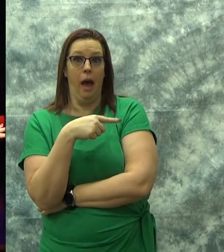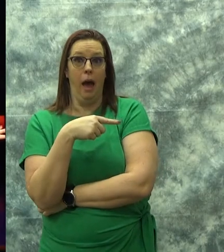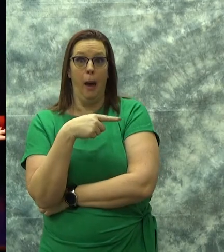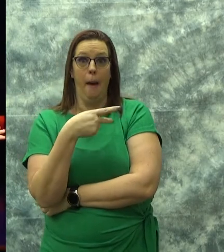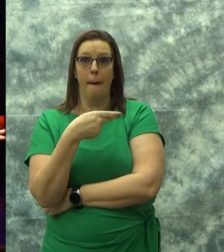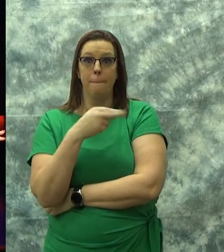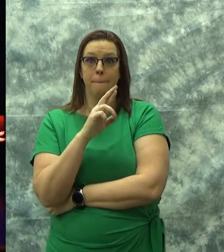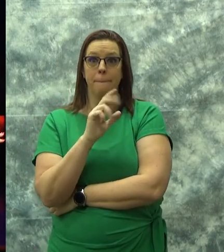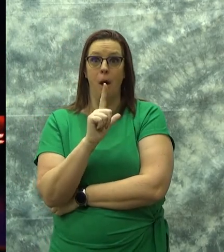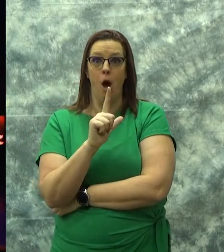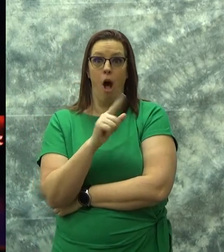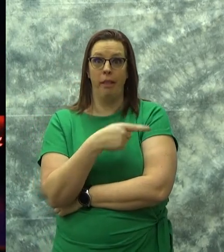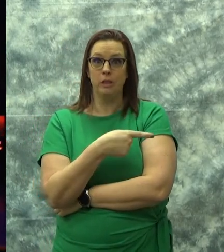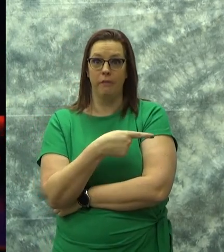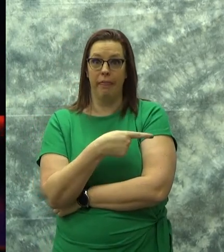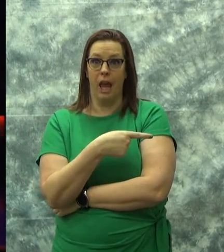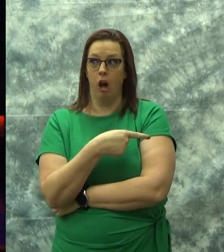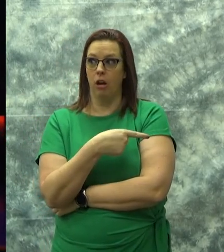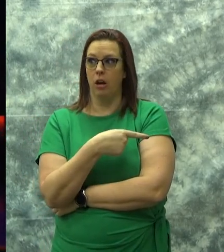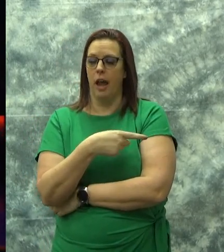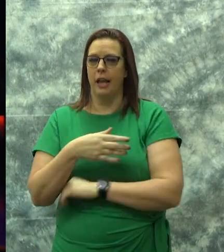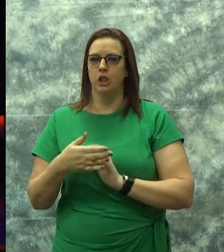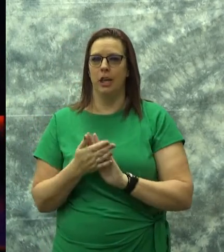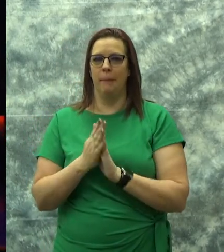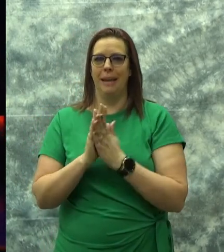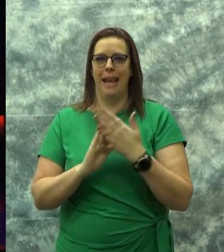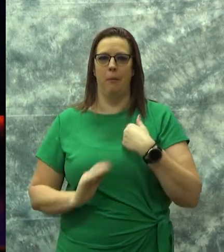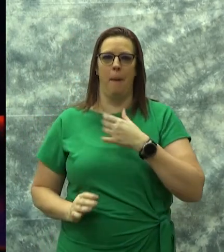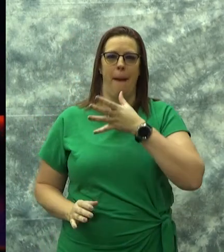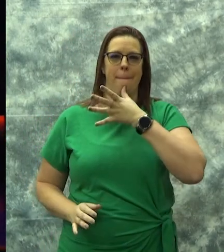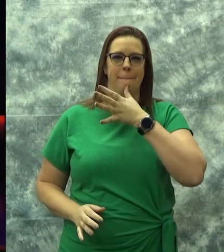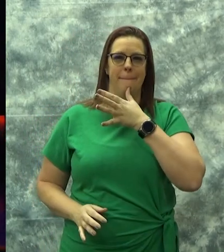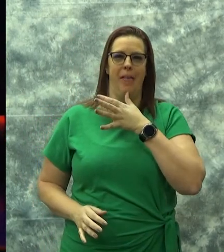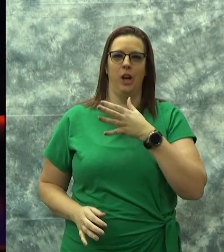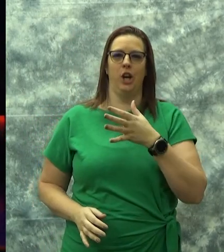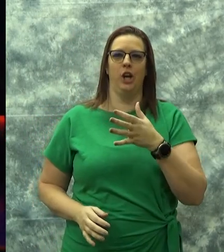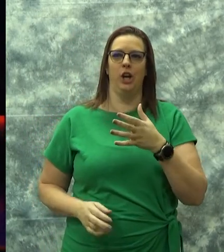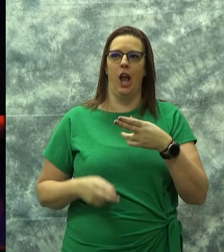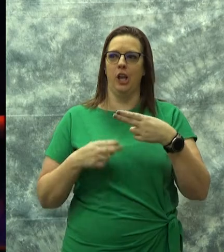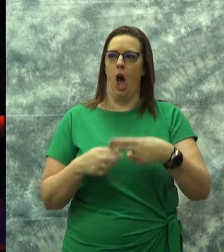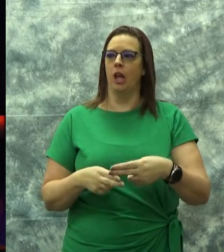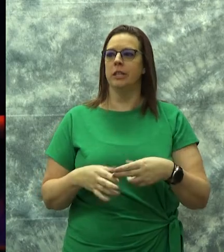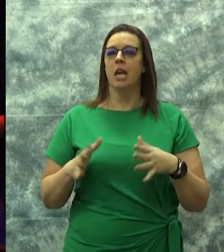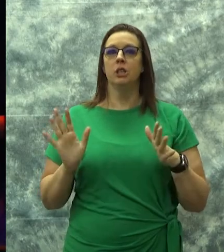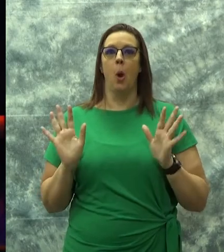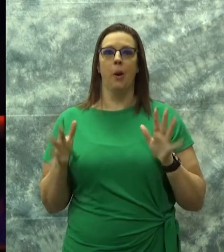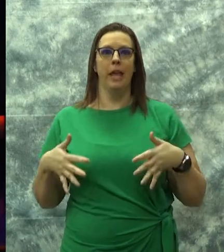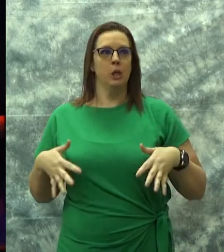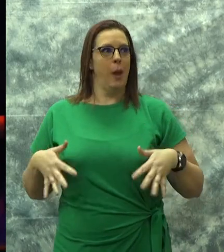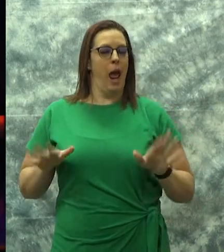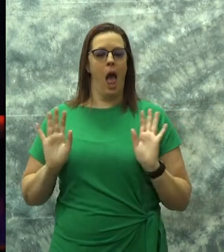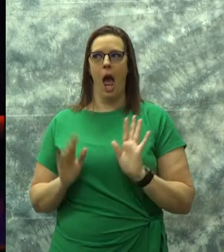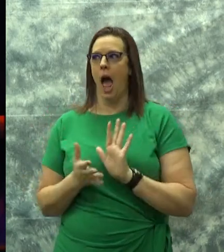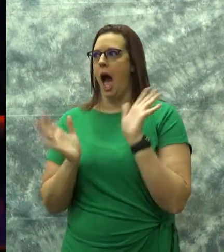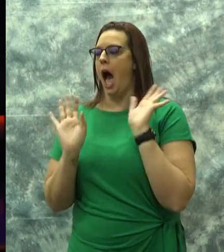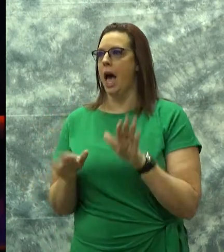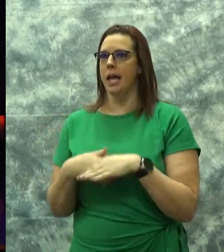corner, there's Paul Newman sitting there. And she just became what my mother calls just totally twitterpated.